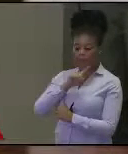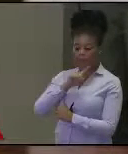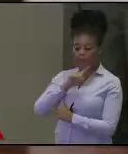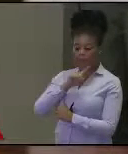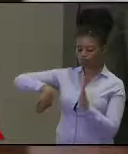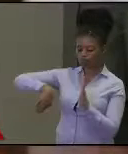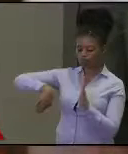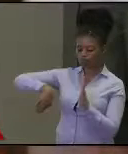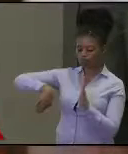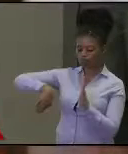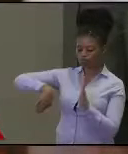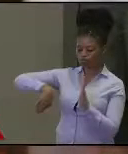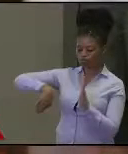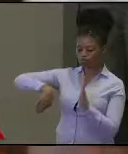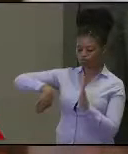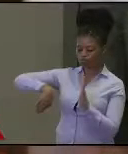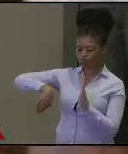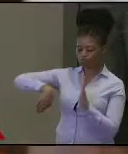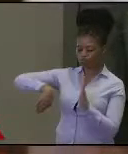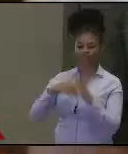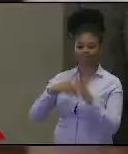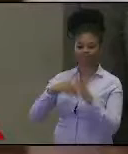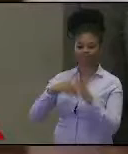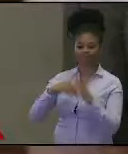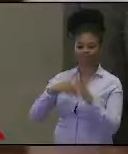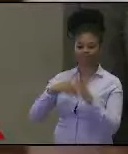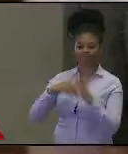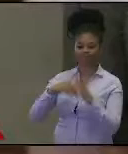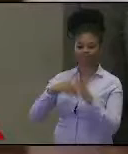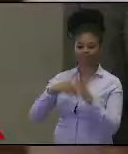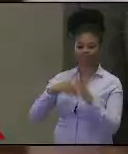sishiye umntu ngasemva ebekufanele uba siyakhile. That's why we must build this house. For